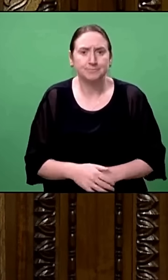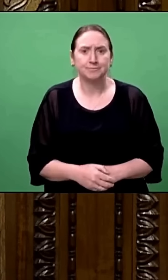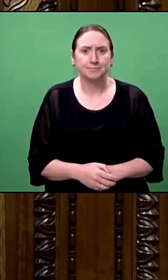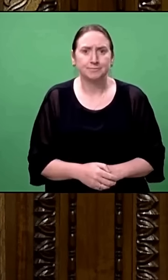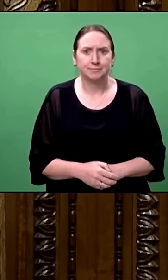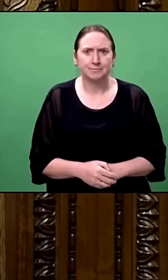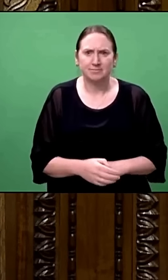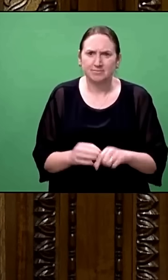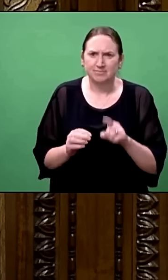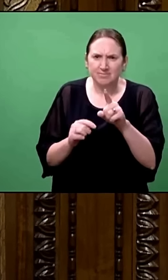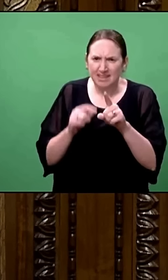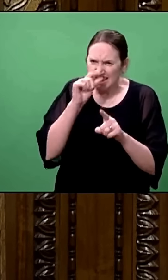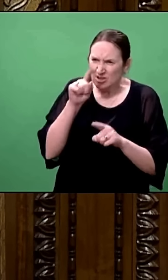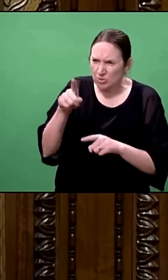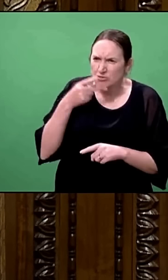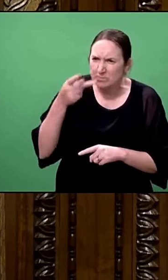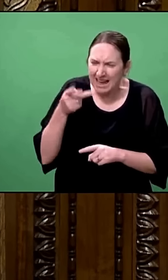Say that last part again.